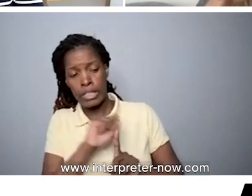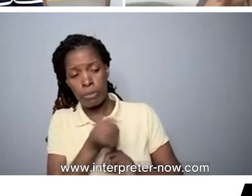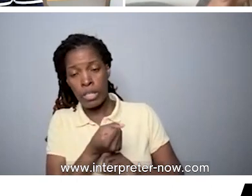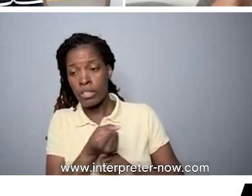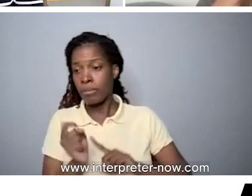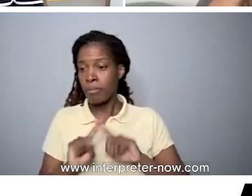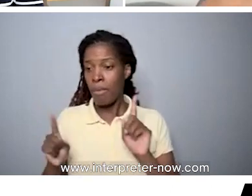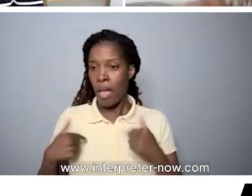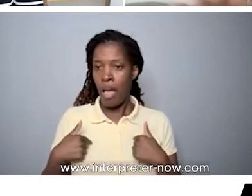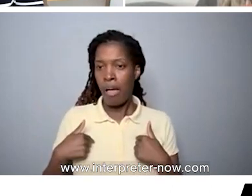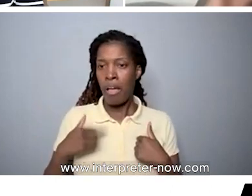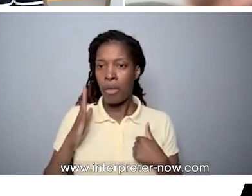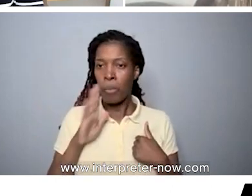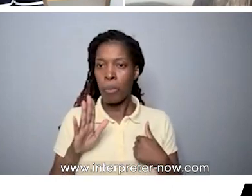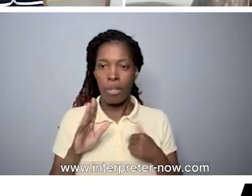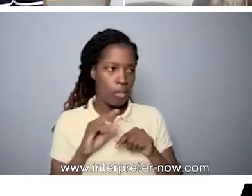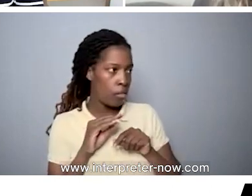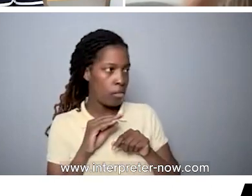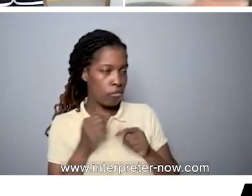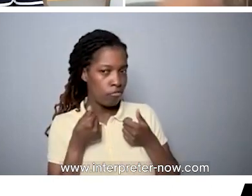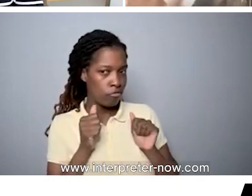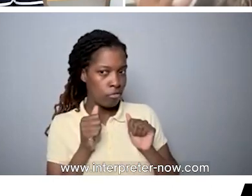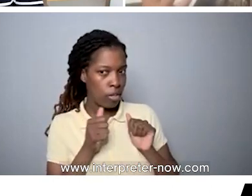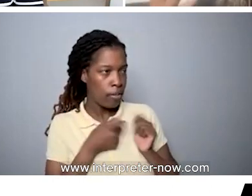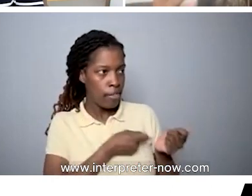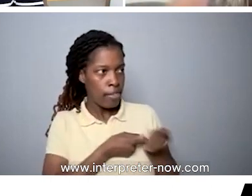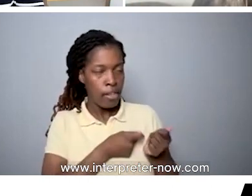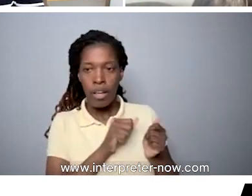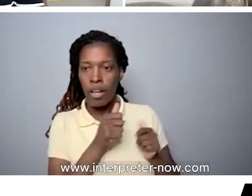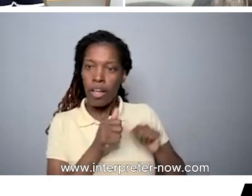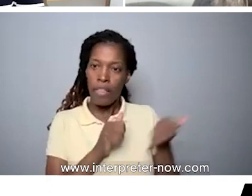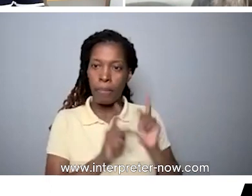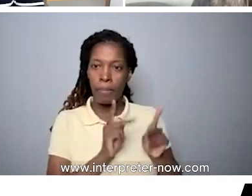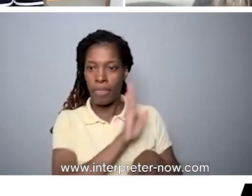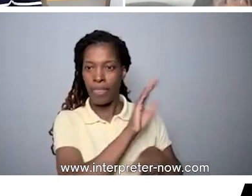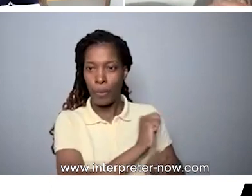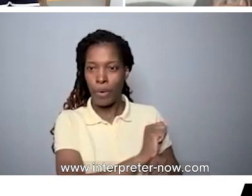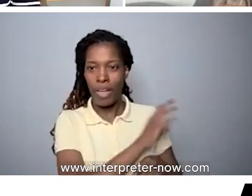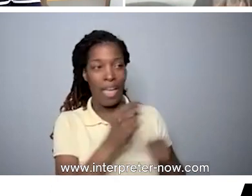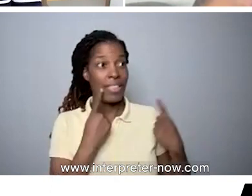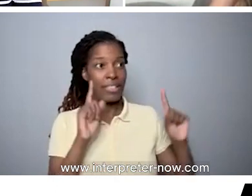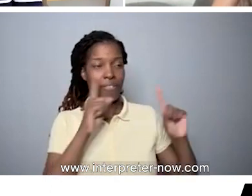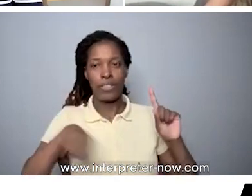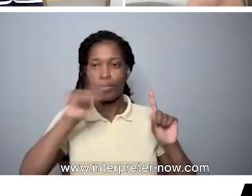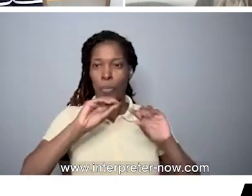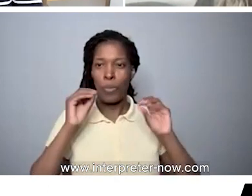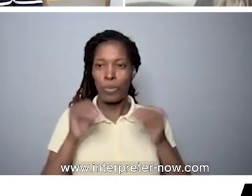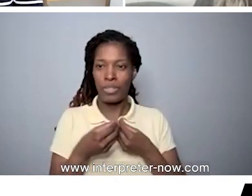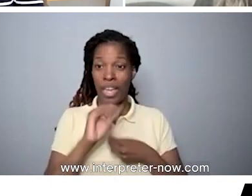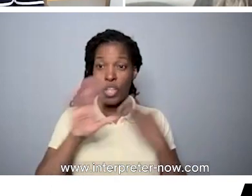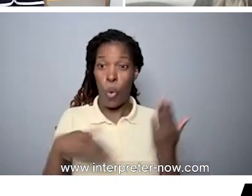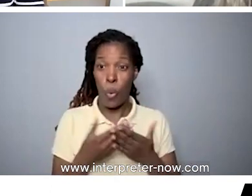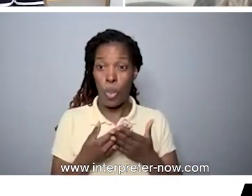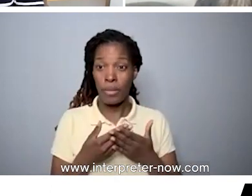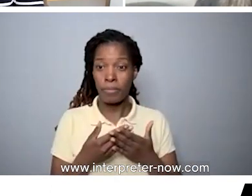to try to undermine other people's work and the success of the organization as a whole. And I suspect some of that is deliberate, some of that